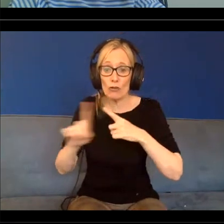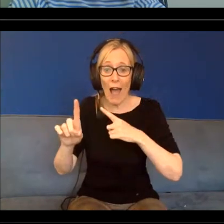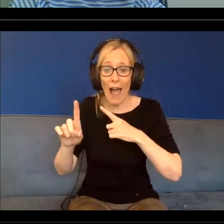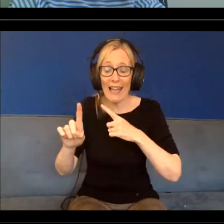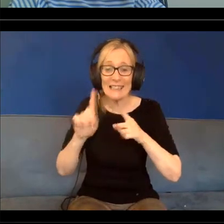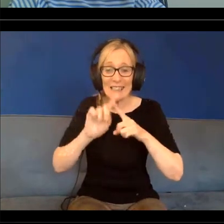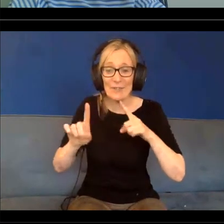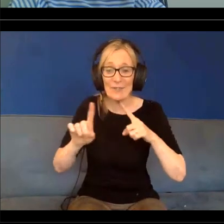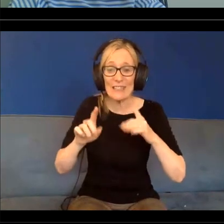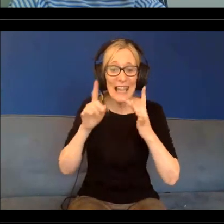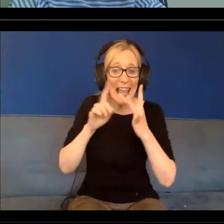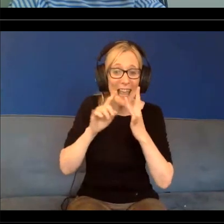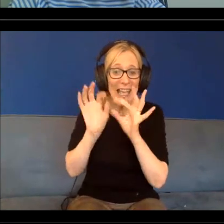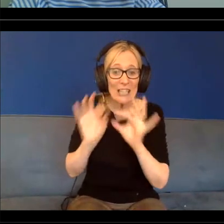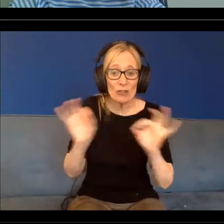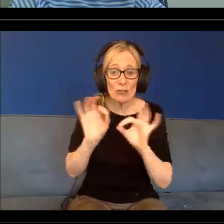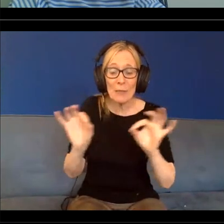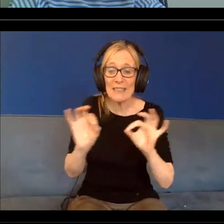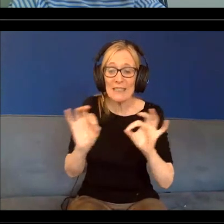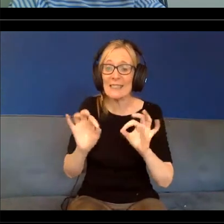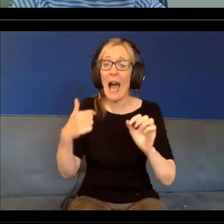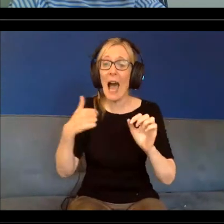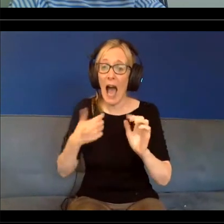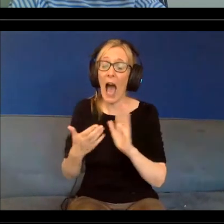going to music college and stuff.